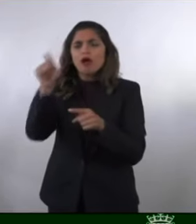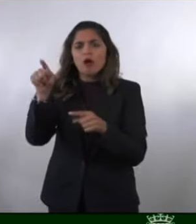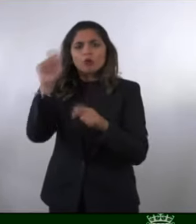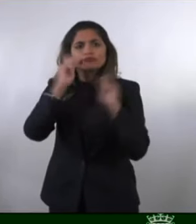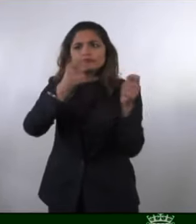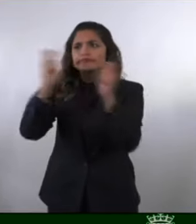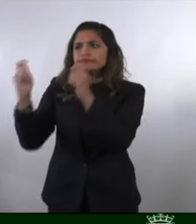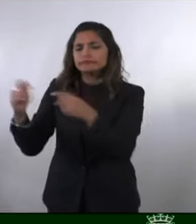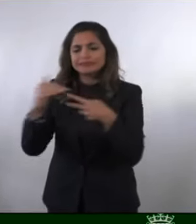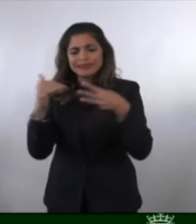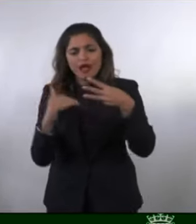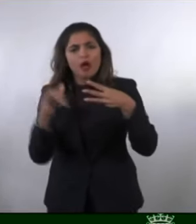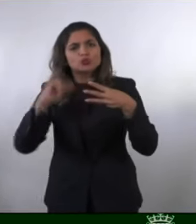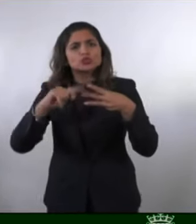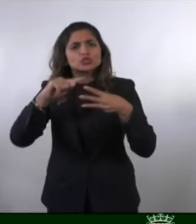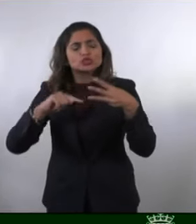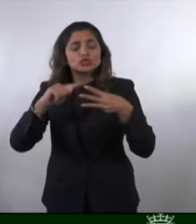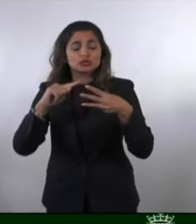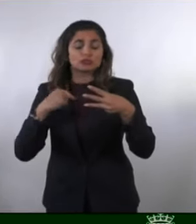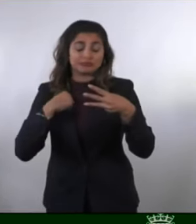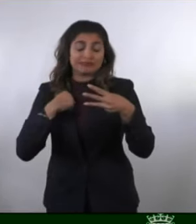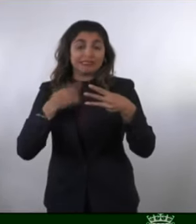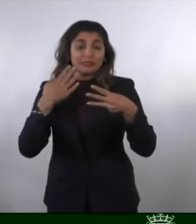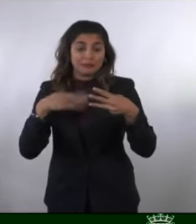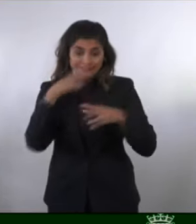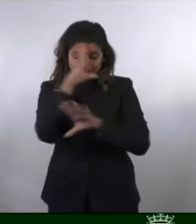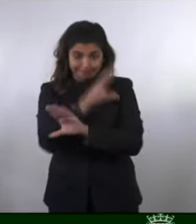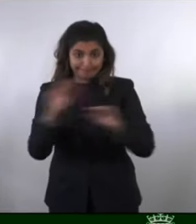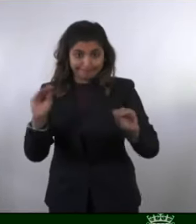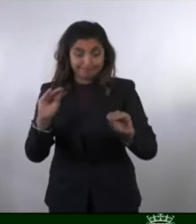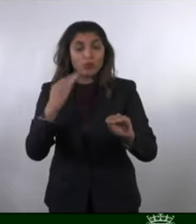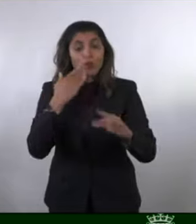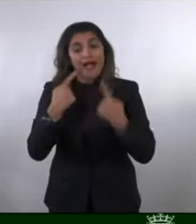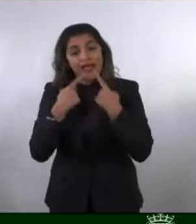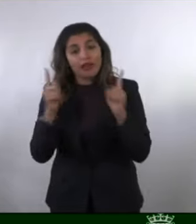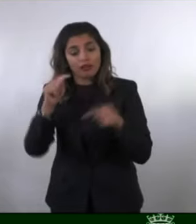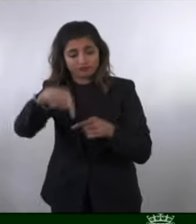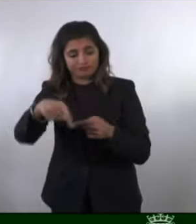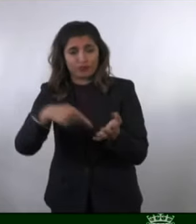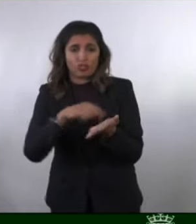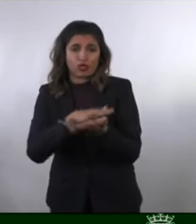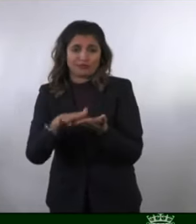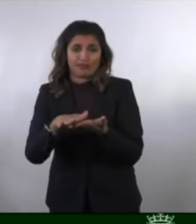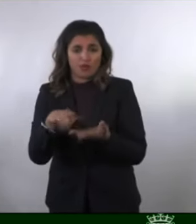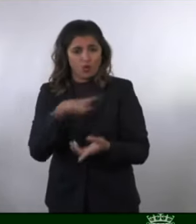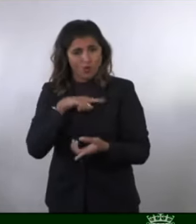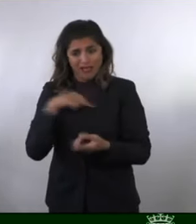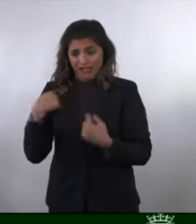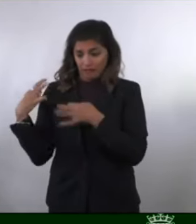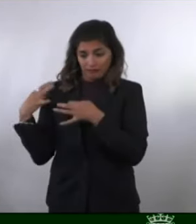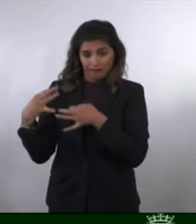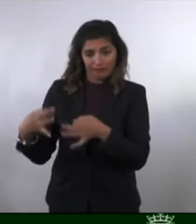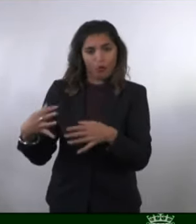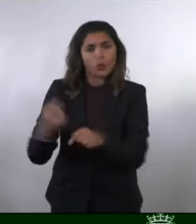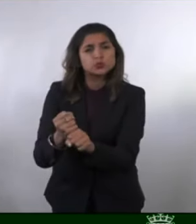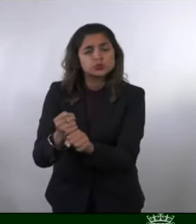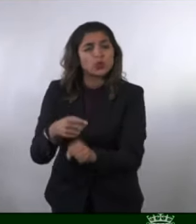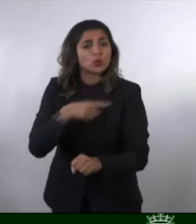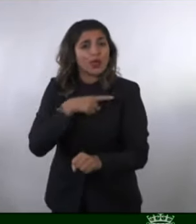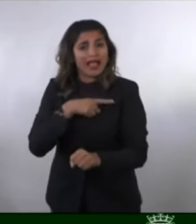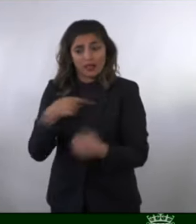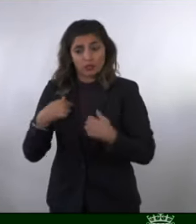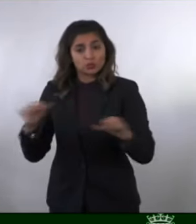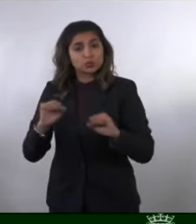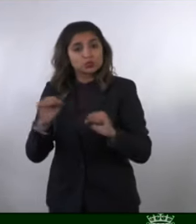my statement just now, that will be announced on Thursday. The reason for the delay, Mr. Speaker, is quite simply that we need to see the